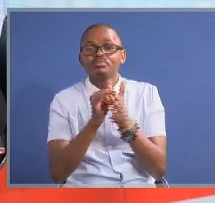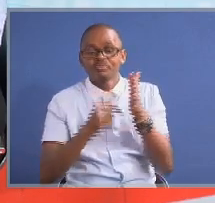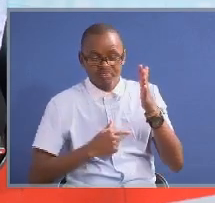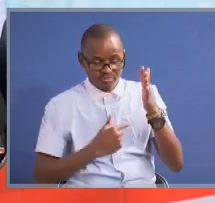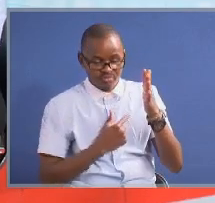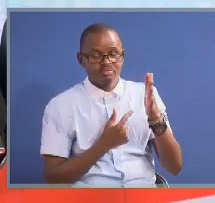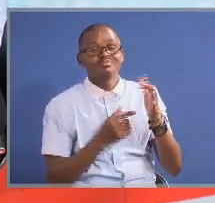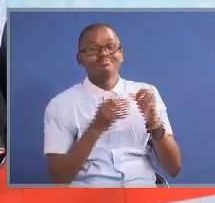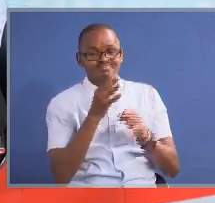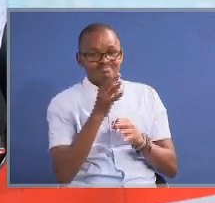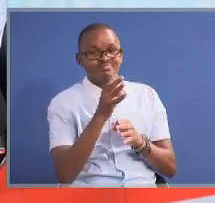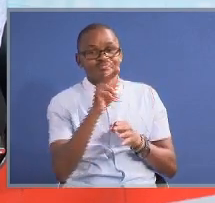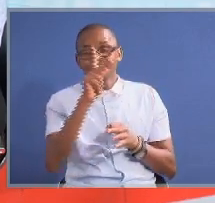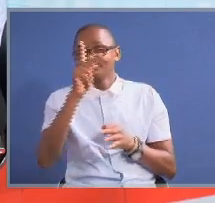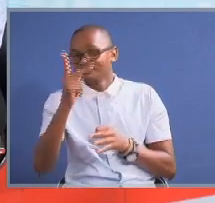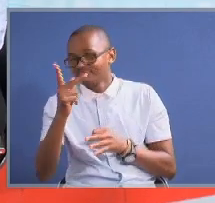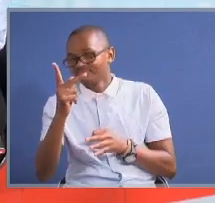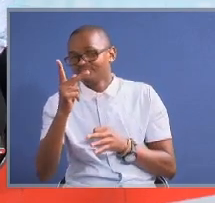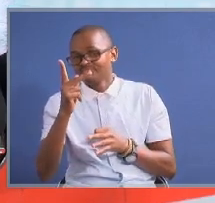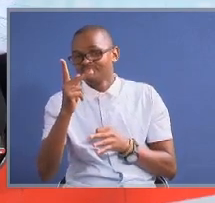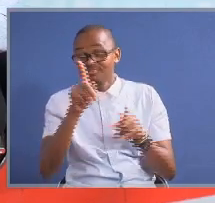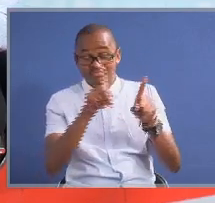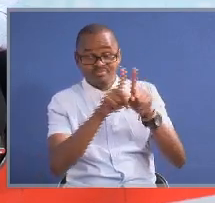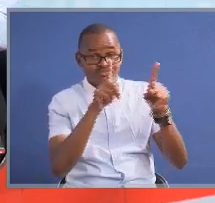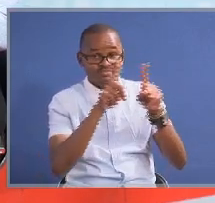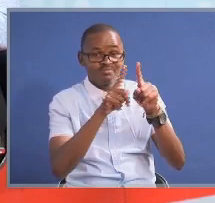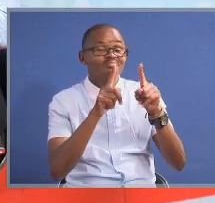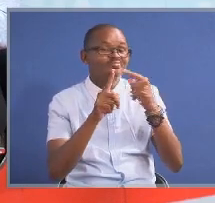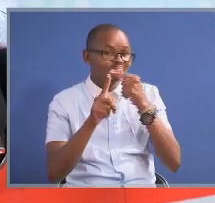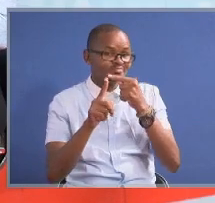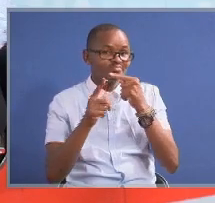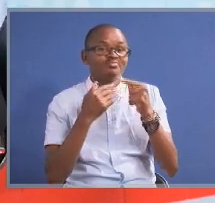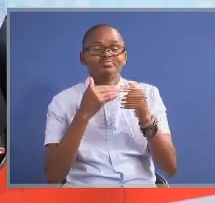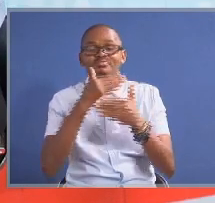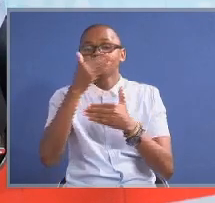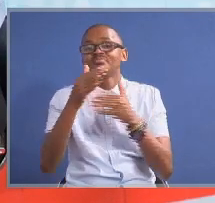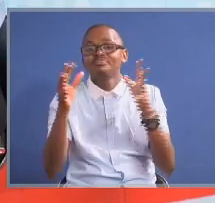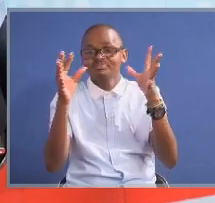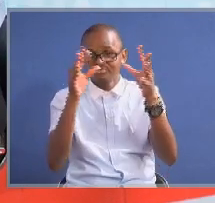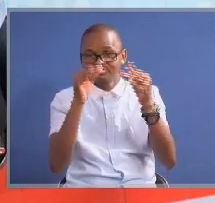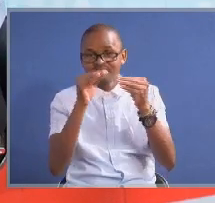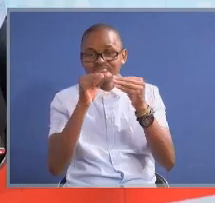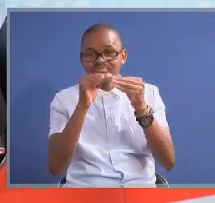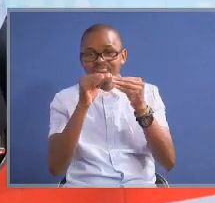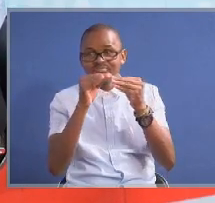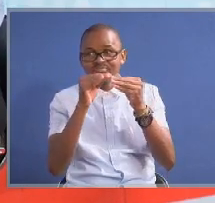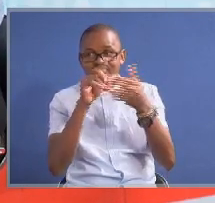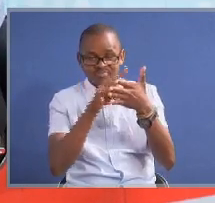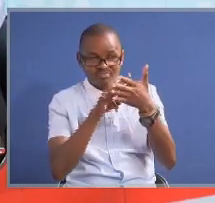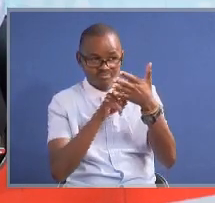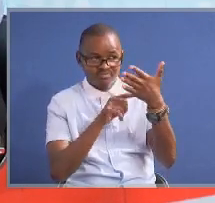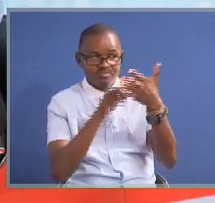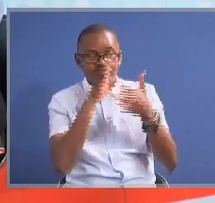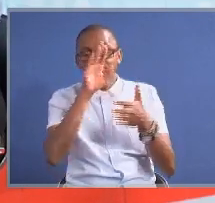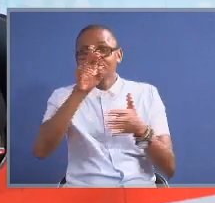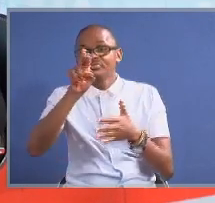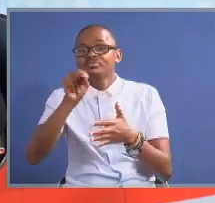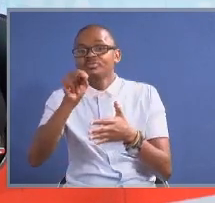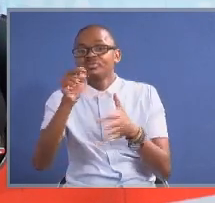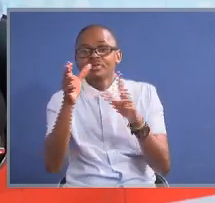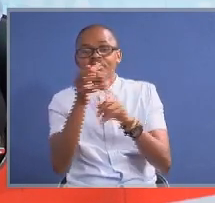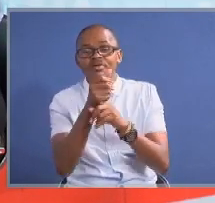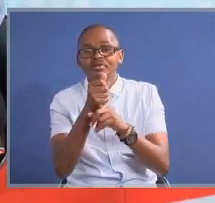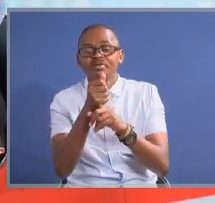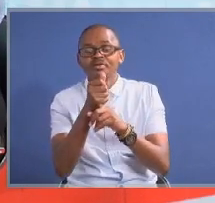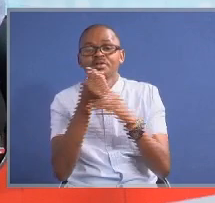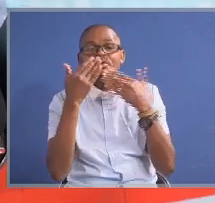visit more of, you know, Kenya. And we're also looking forward to the next summit yep. to just see what has been achieved and what thank has